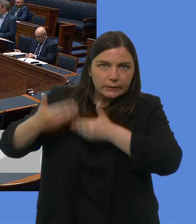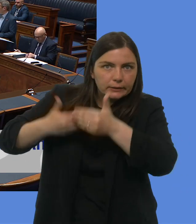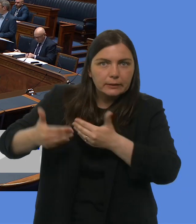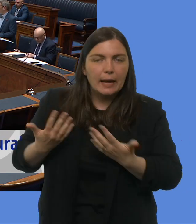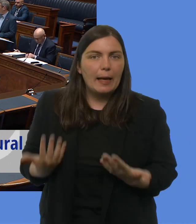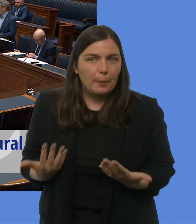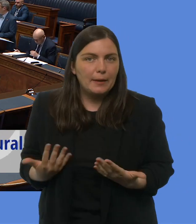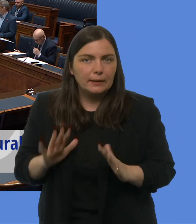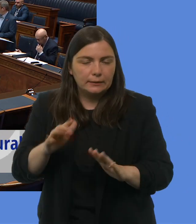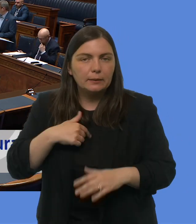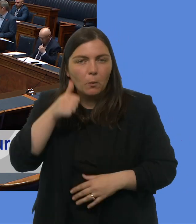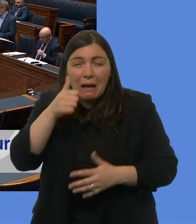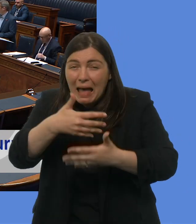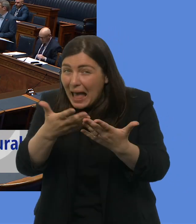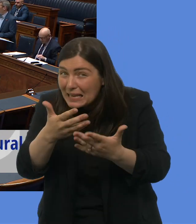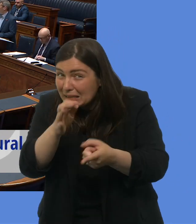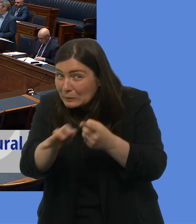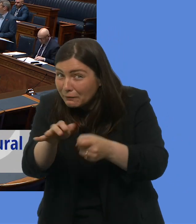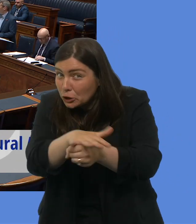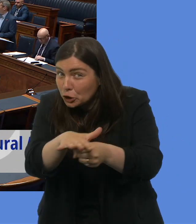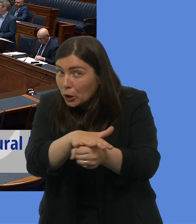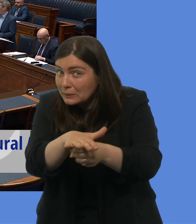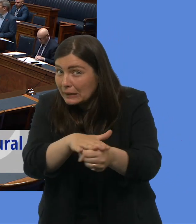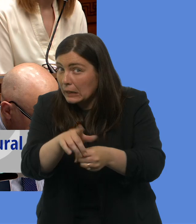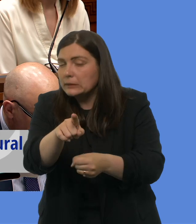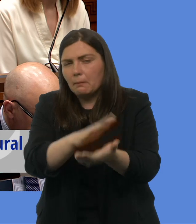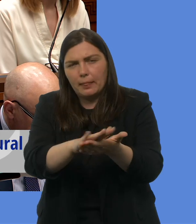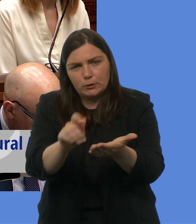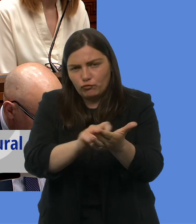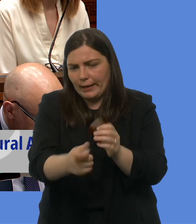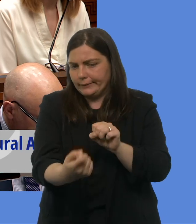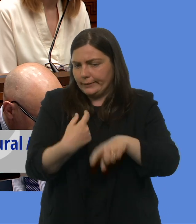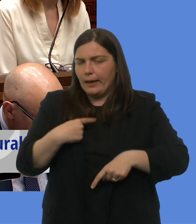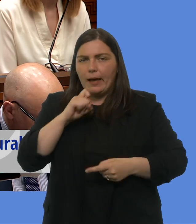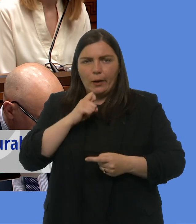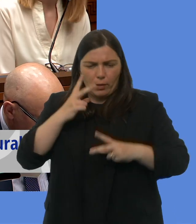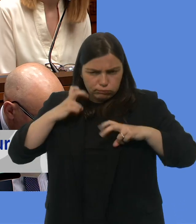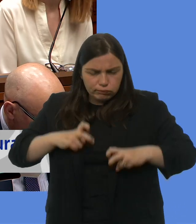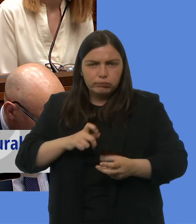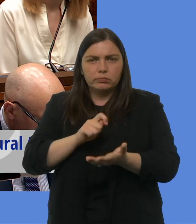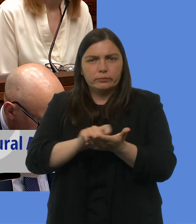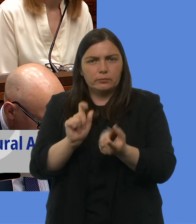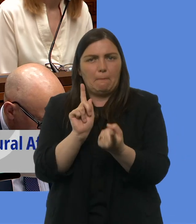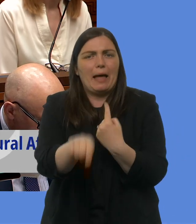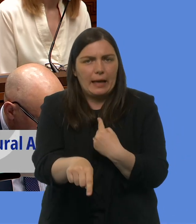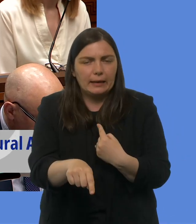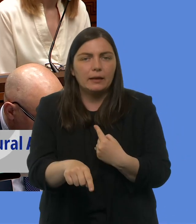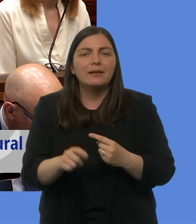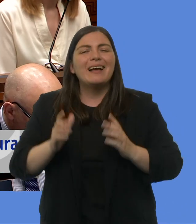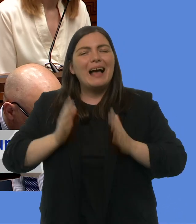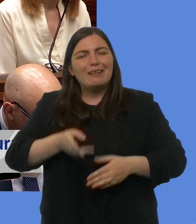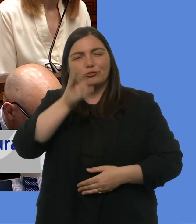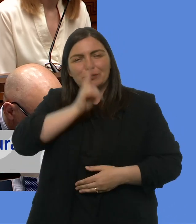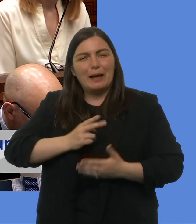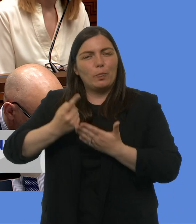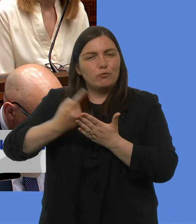relation to this, I would encourage the member to write to me about that, and I can give you a more definitive reply in relation to this. But we also then have to respect the rules in terms of an